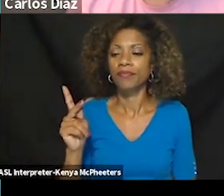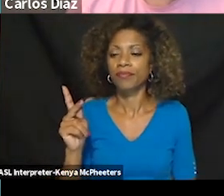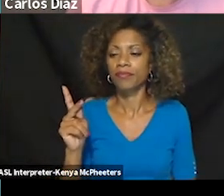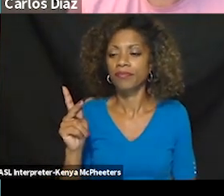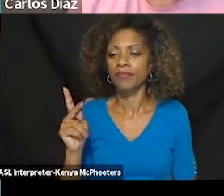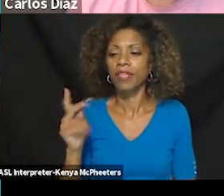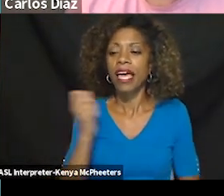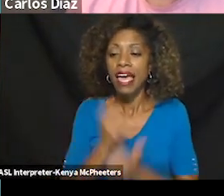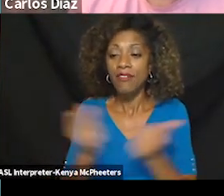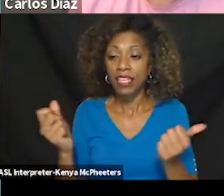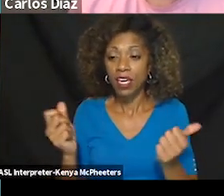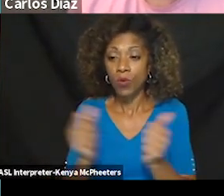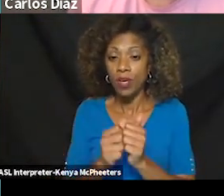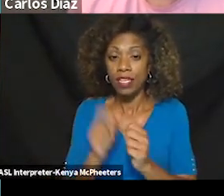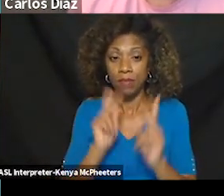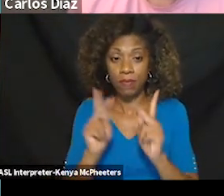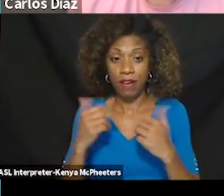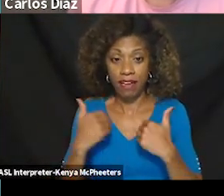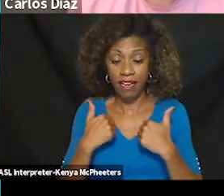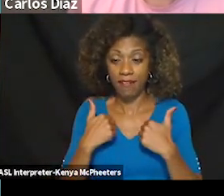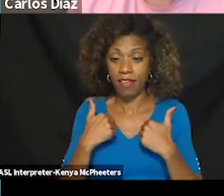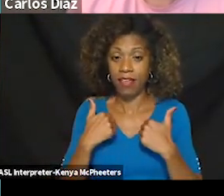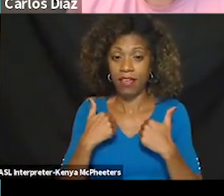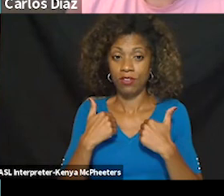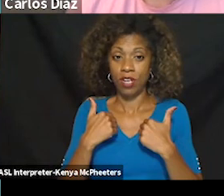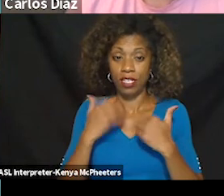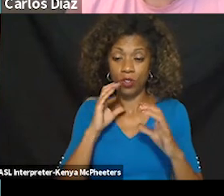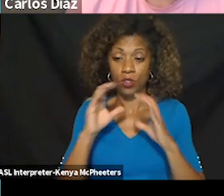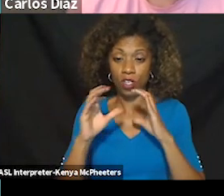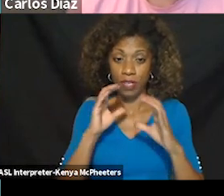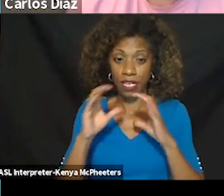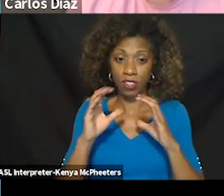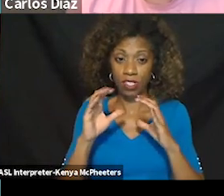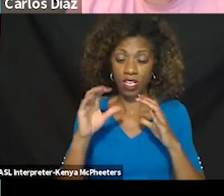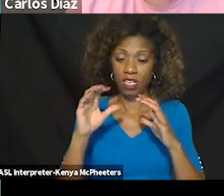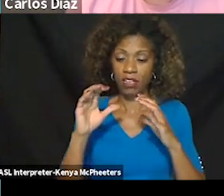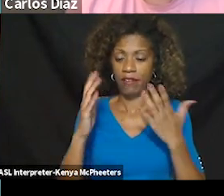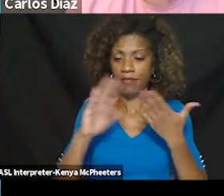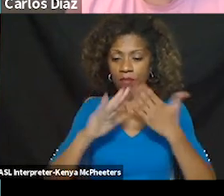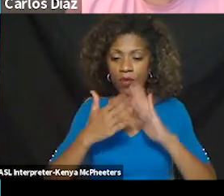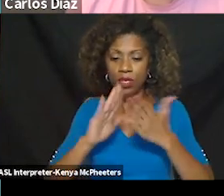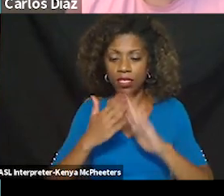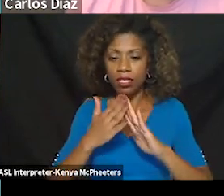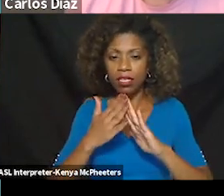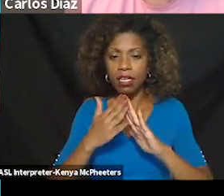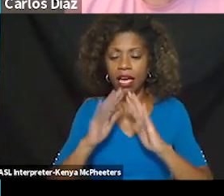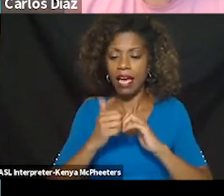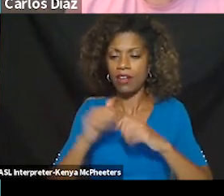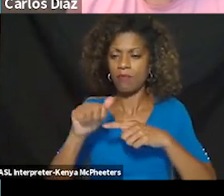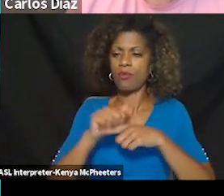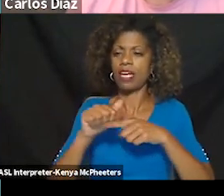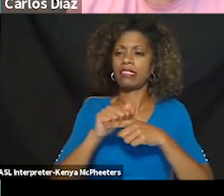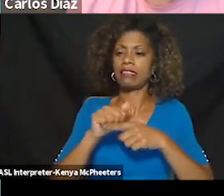staff community, have created this communications community of practice. So I want to just share some lessons that we've gathered on how to build